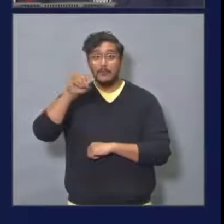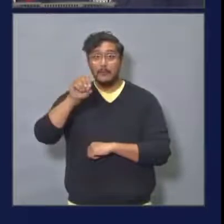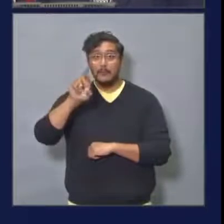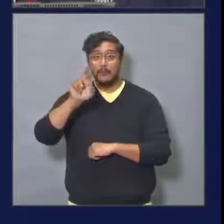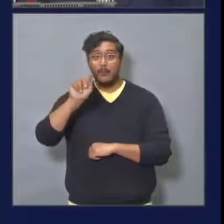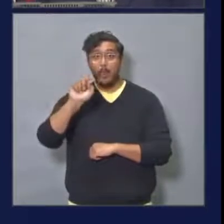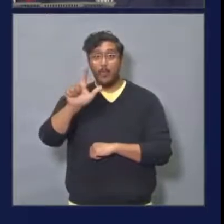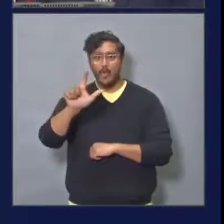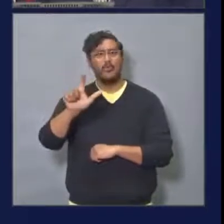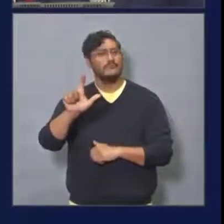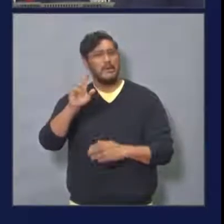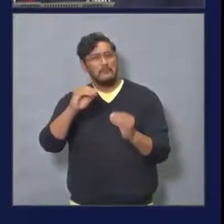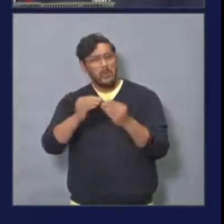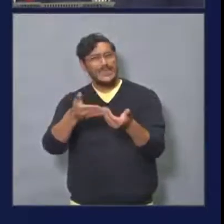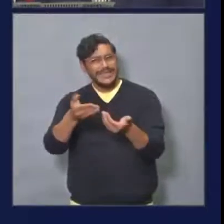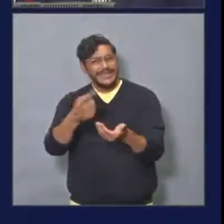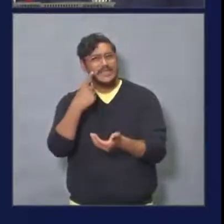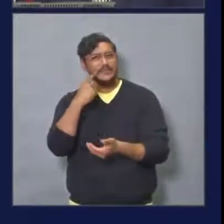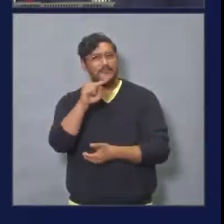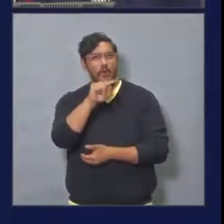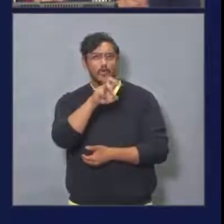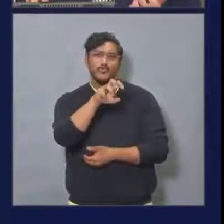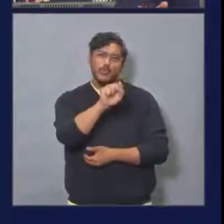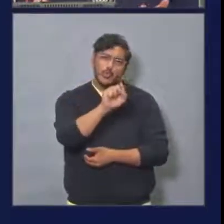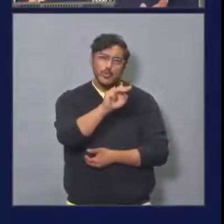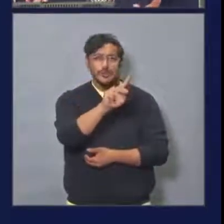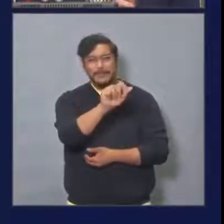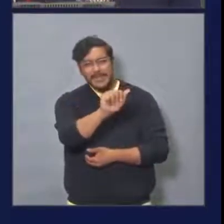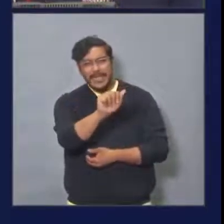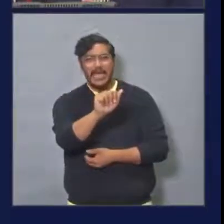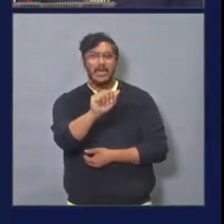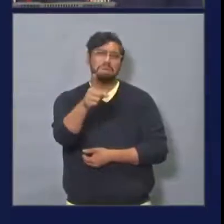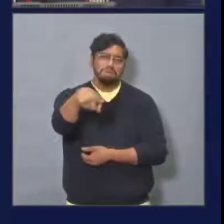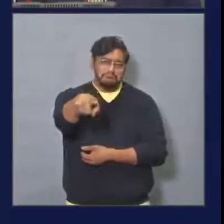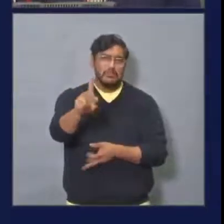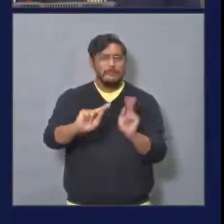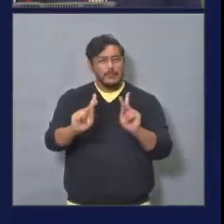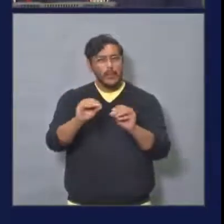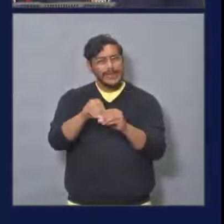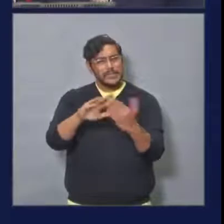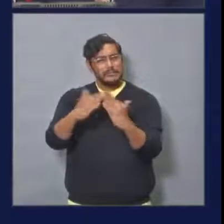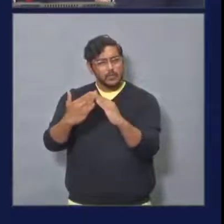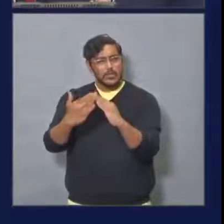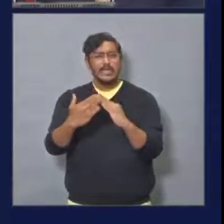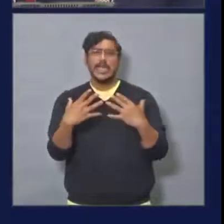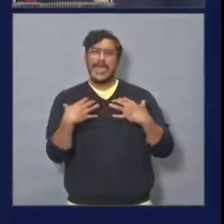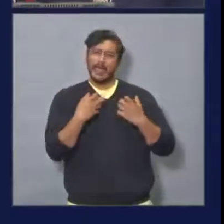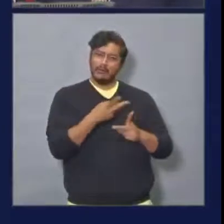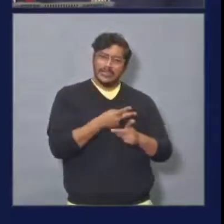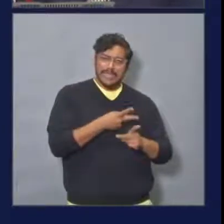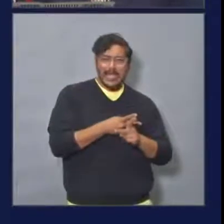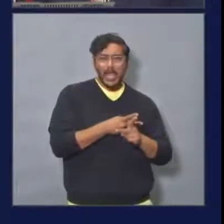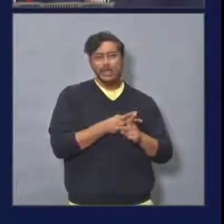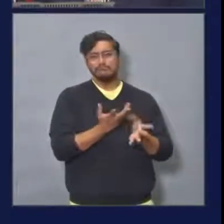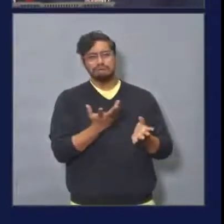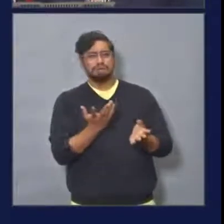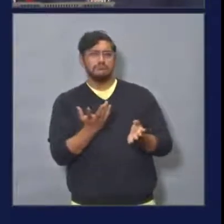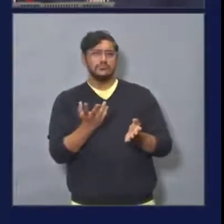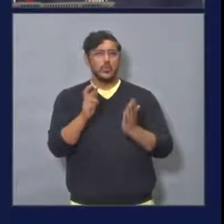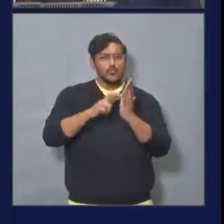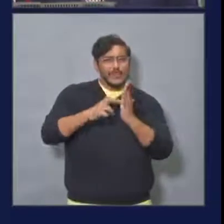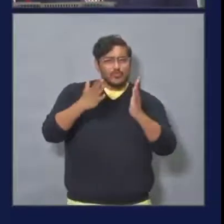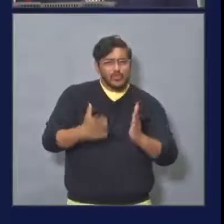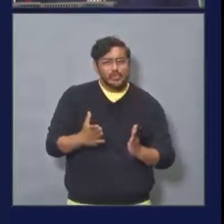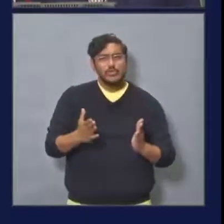it easier for the news media, for our members in the community, for healthcare professionals, researchers, to be able to